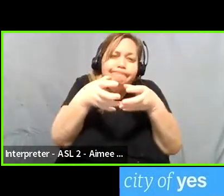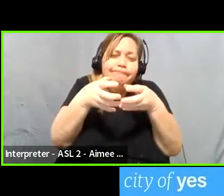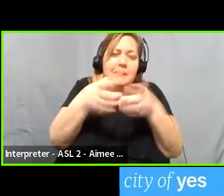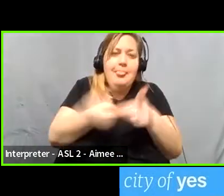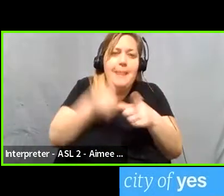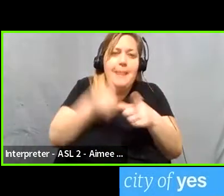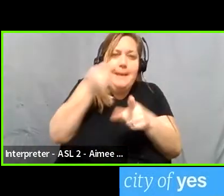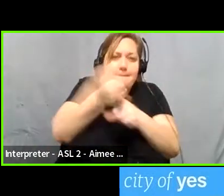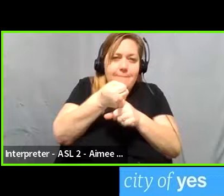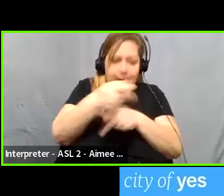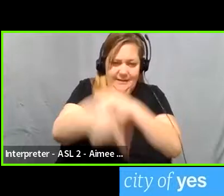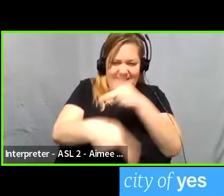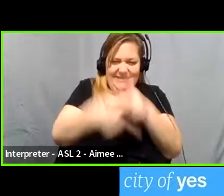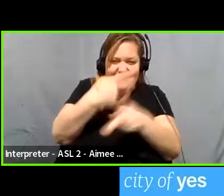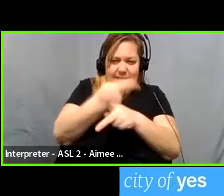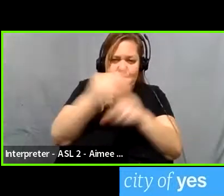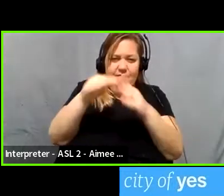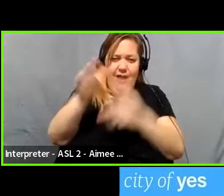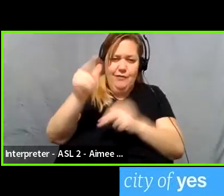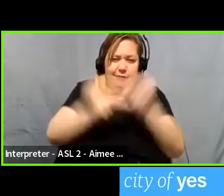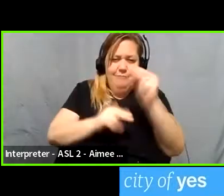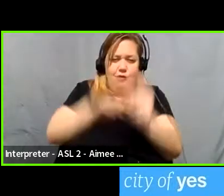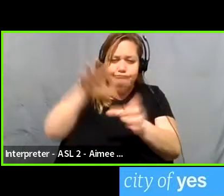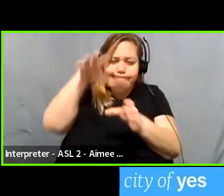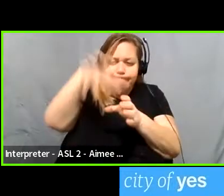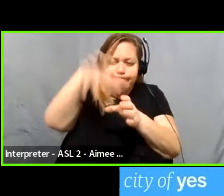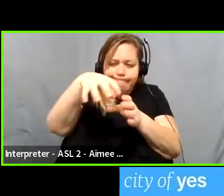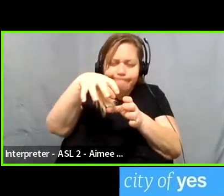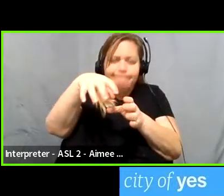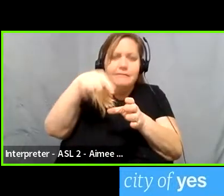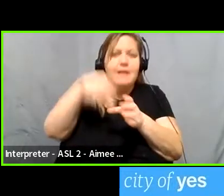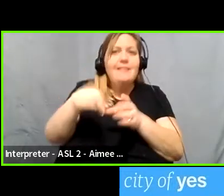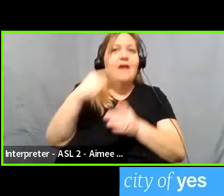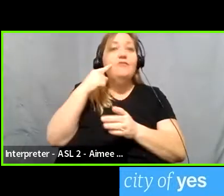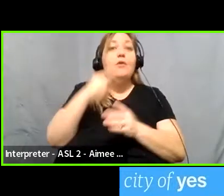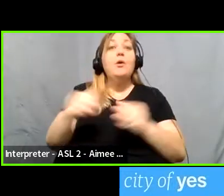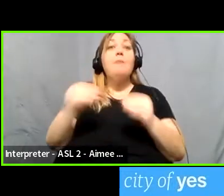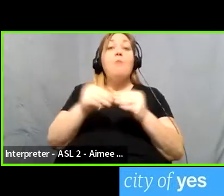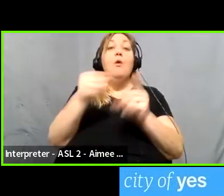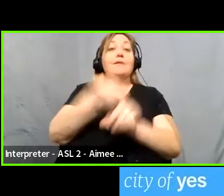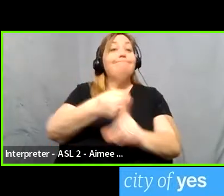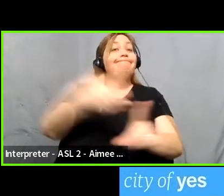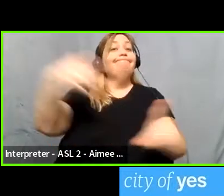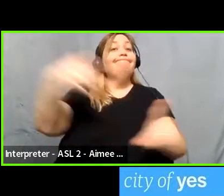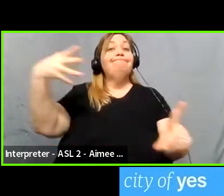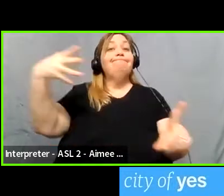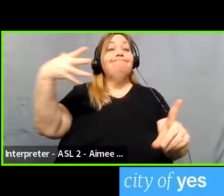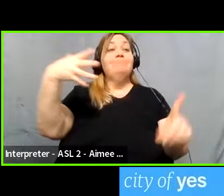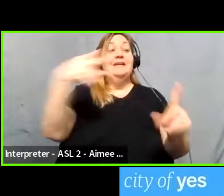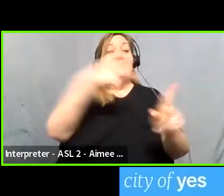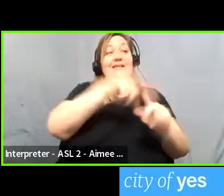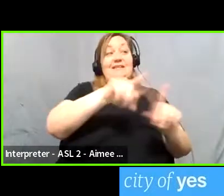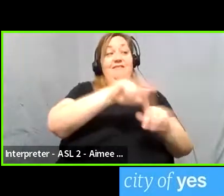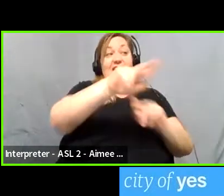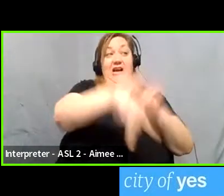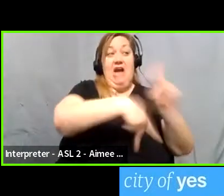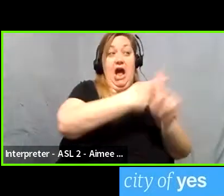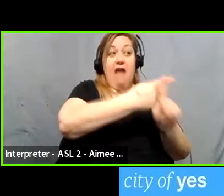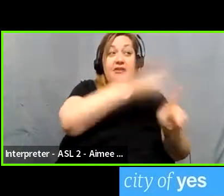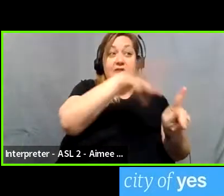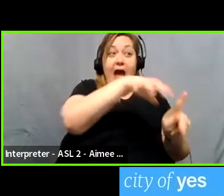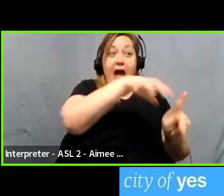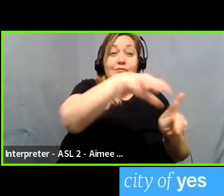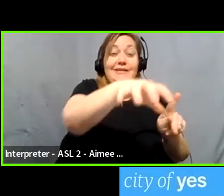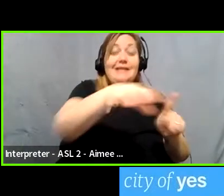types of housing that's built. And so that's why we're going for not only more housing but more types of housing too to fill in some of those